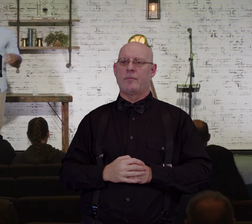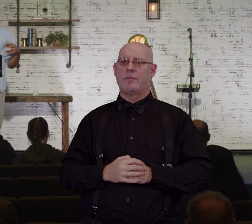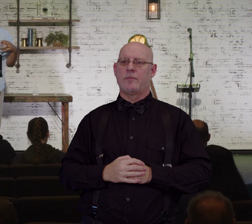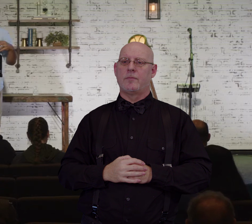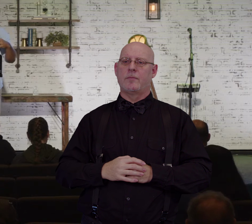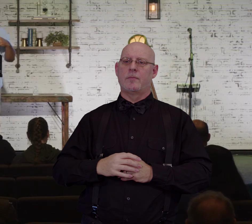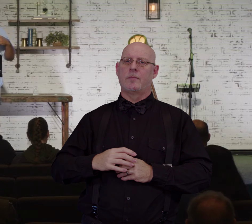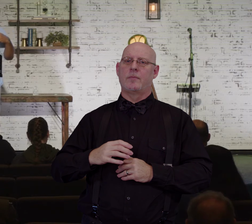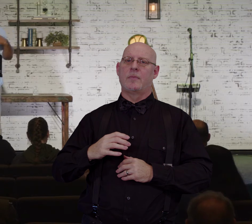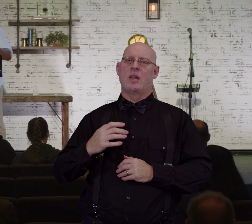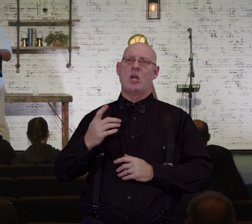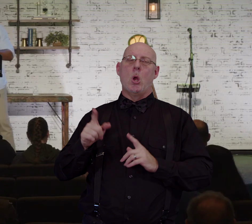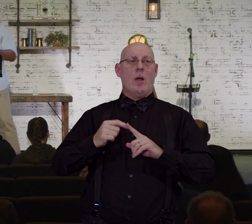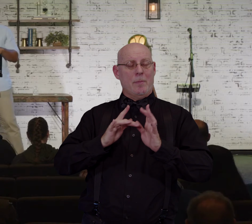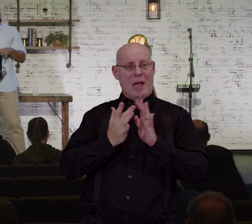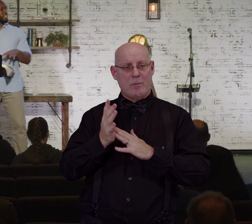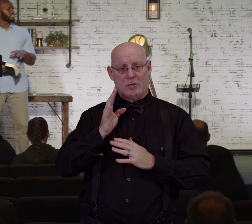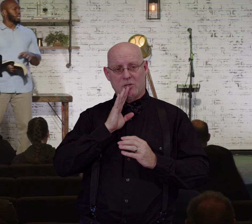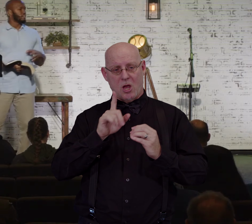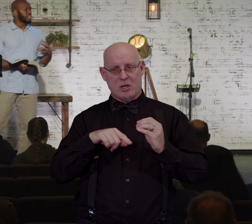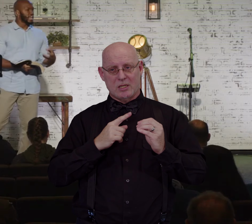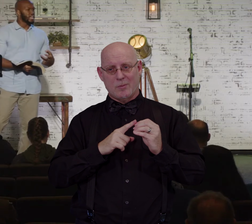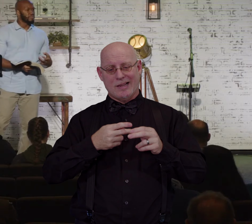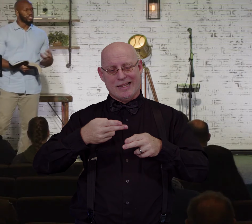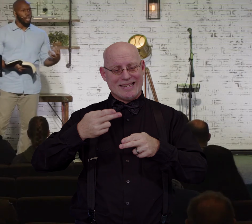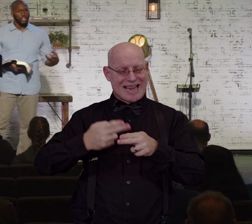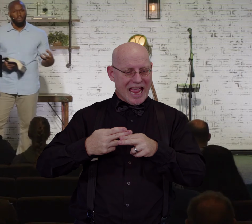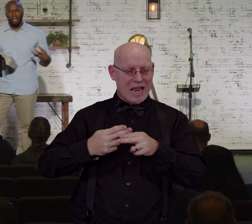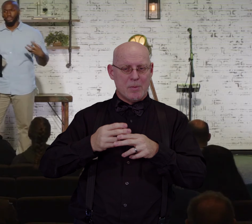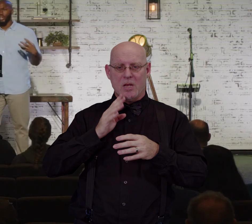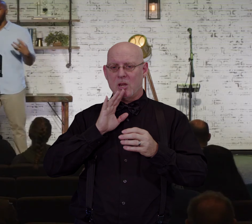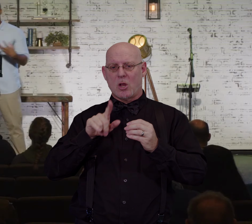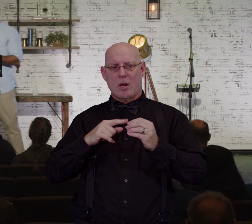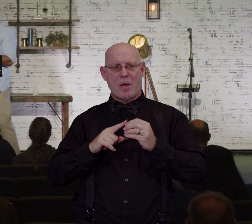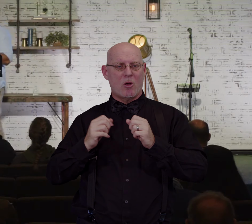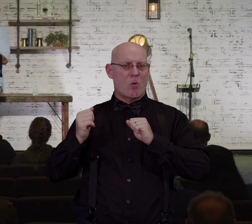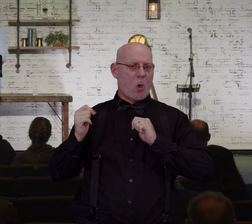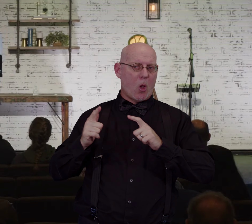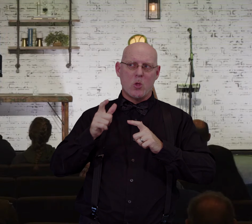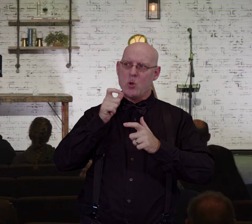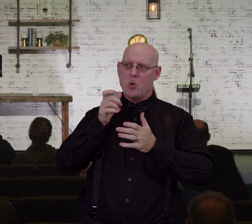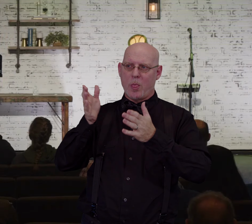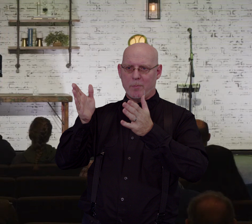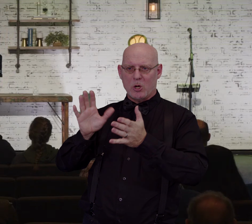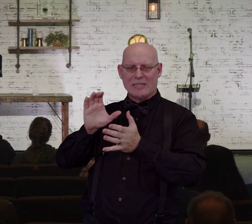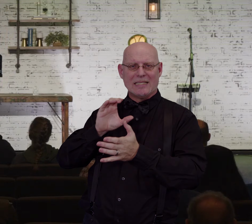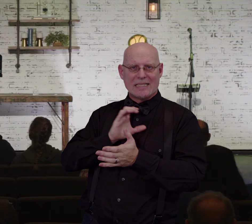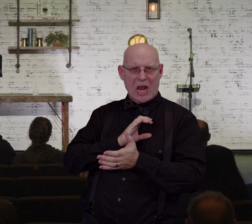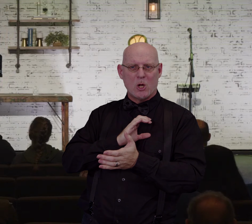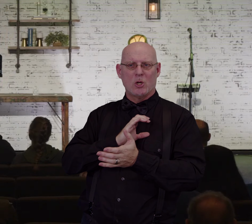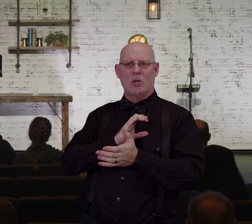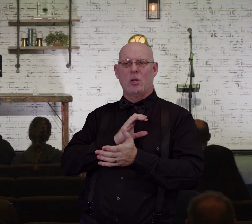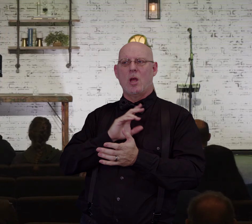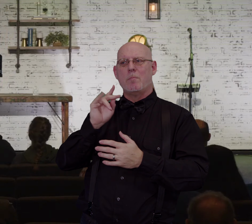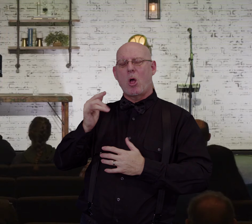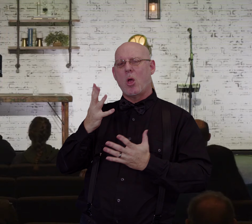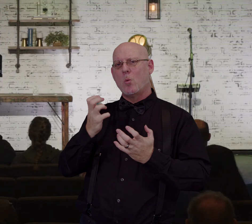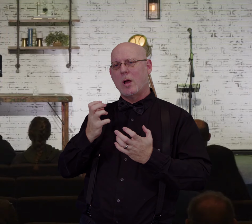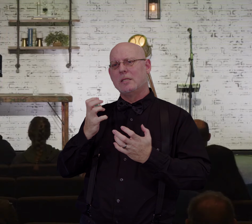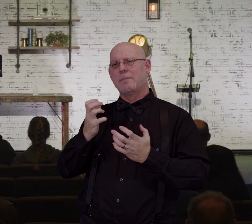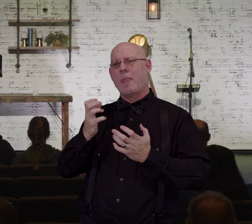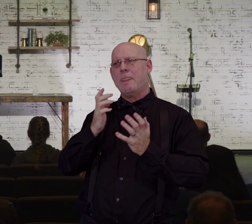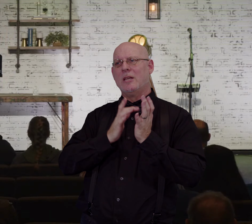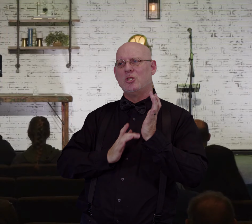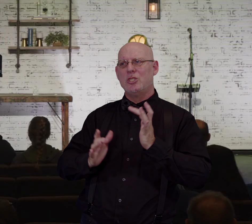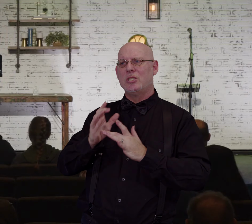And so when the Bible speaks of a name, it's talking about all of who this person is. And so what Paul wants is